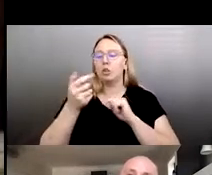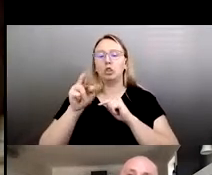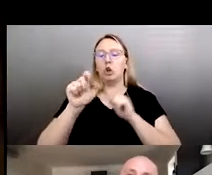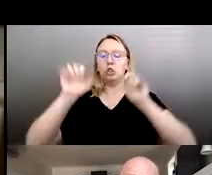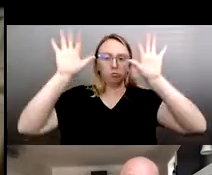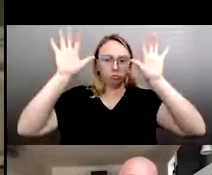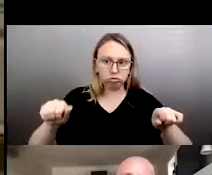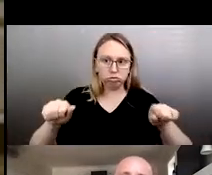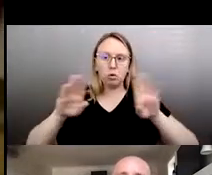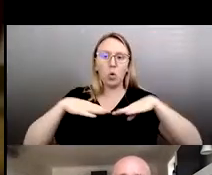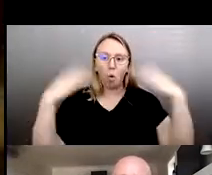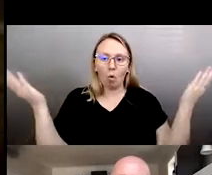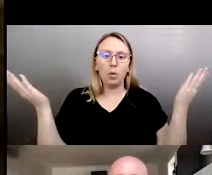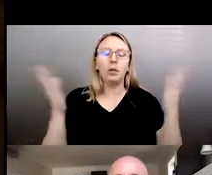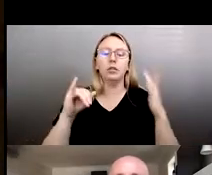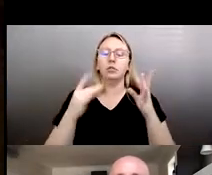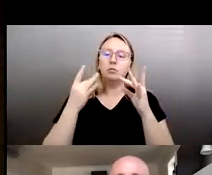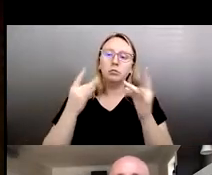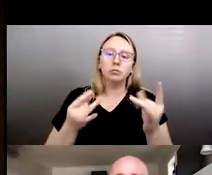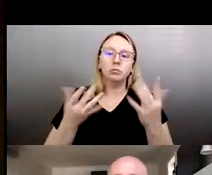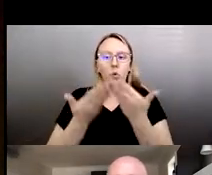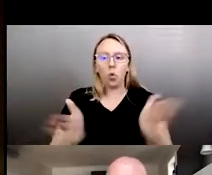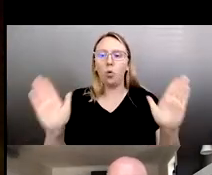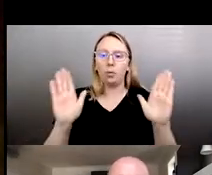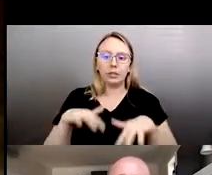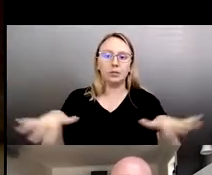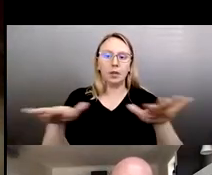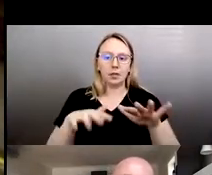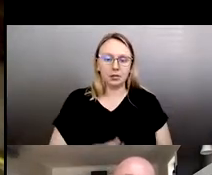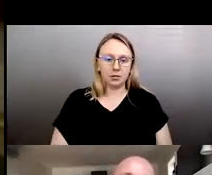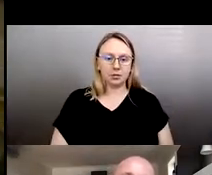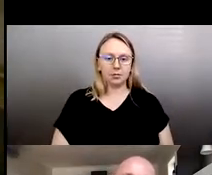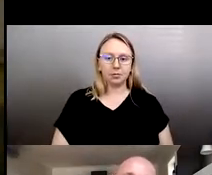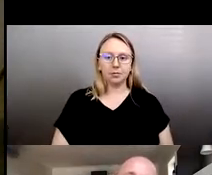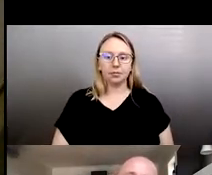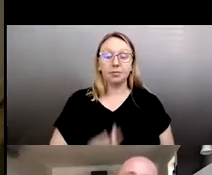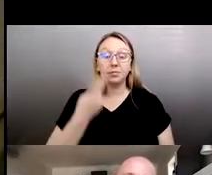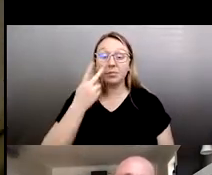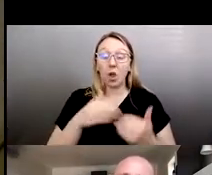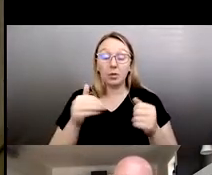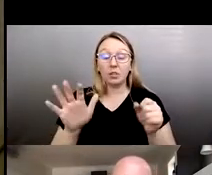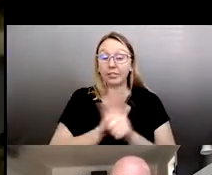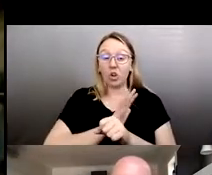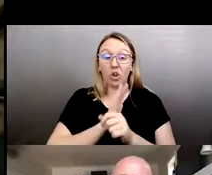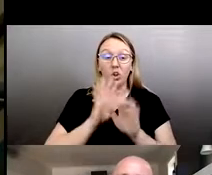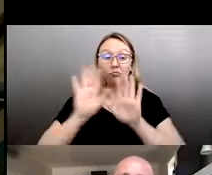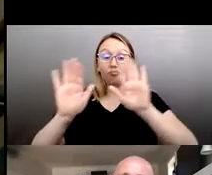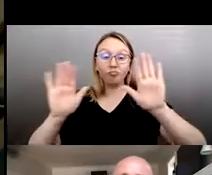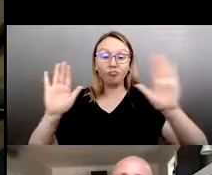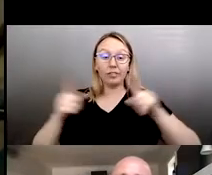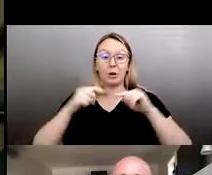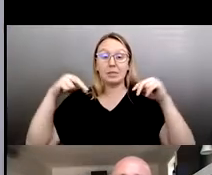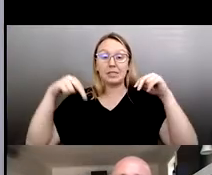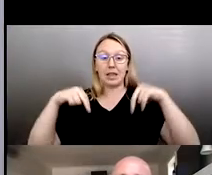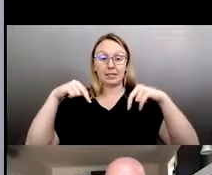so that it's this free flowing architectural space. And really you can see almost the entire collection from standing on either side of the staircase